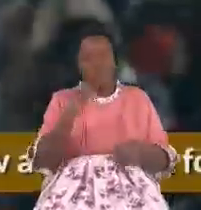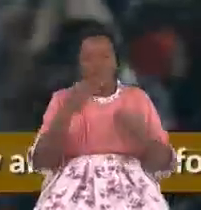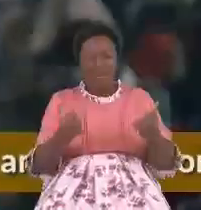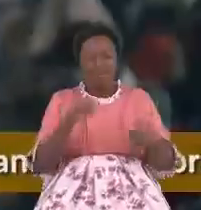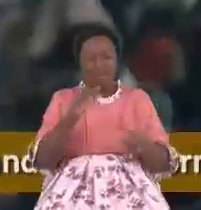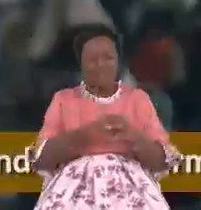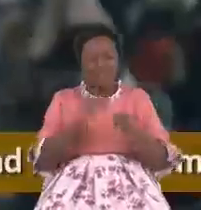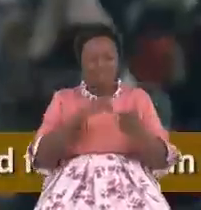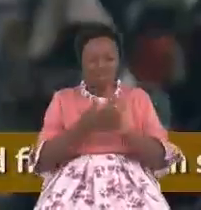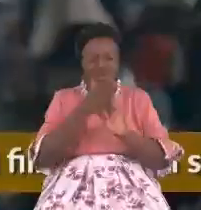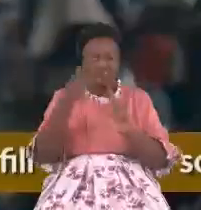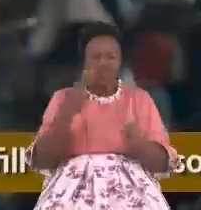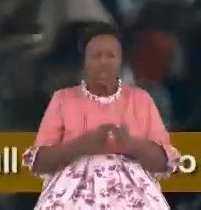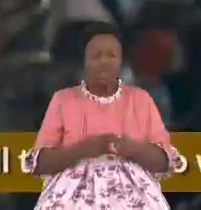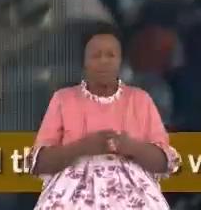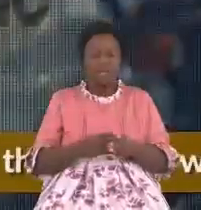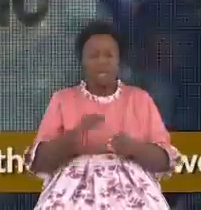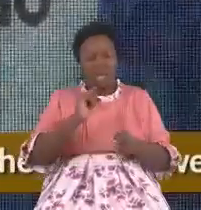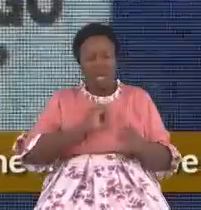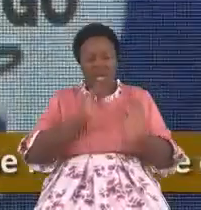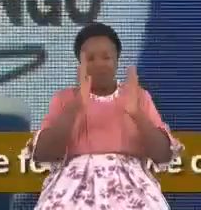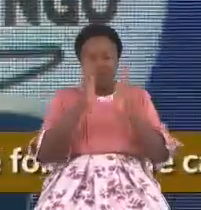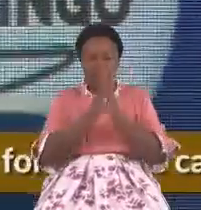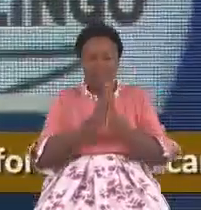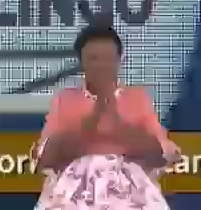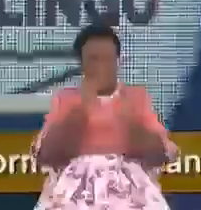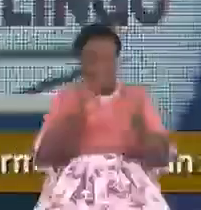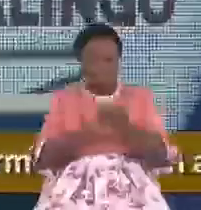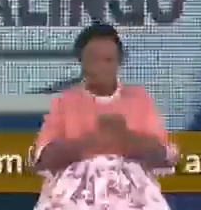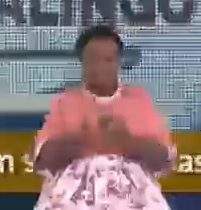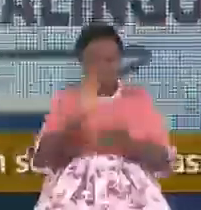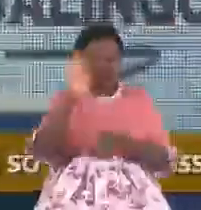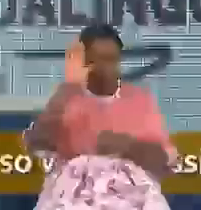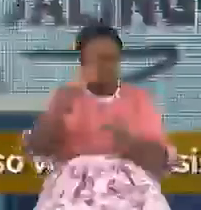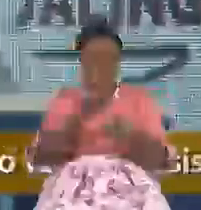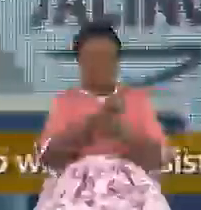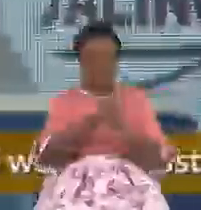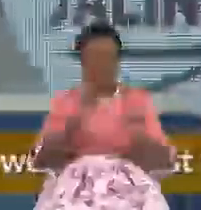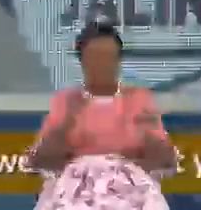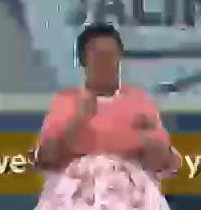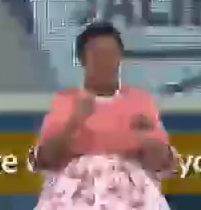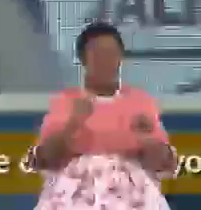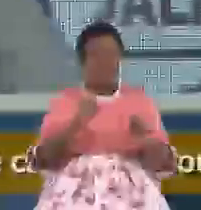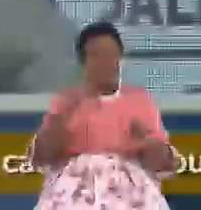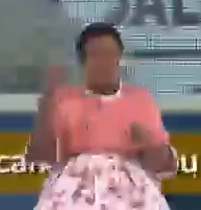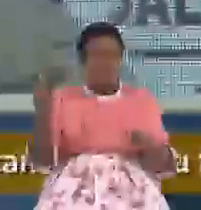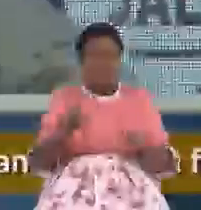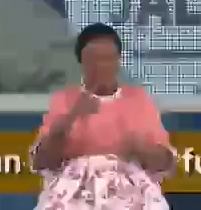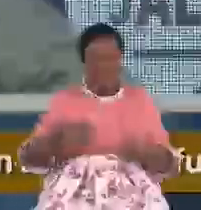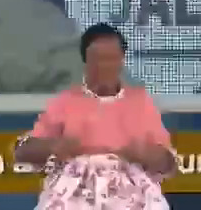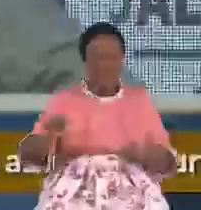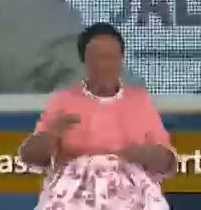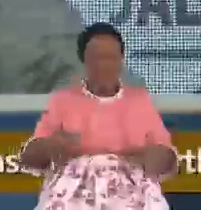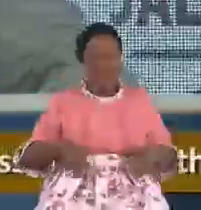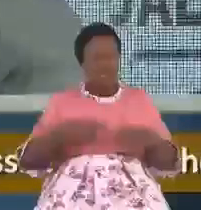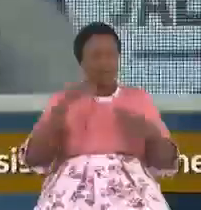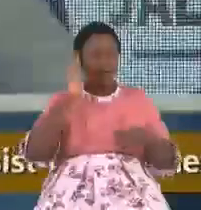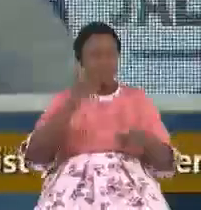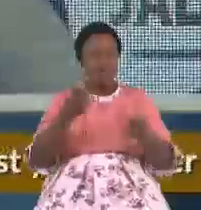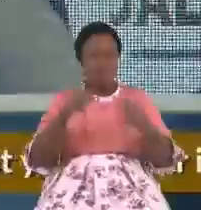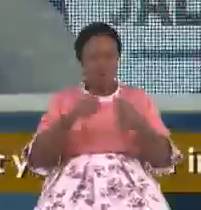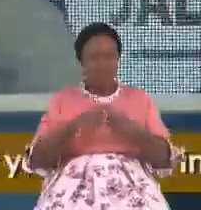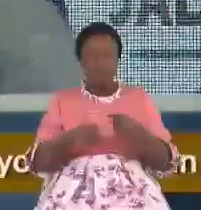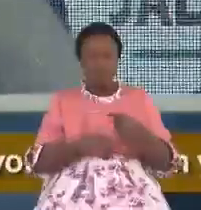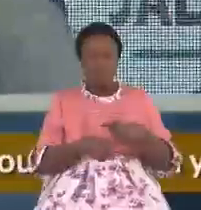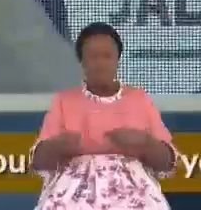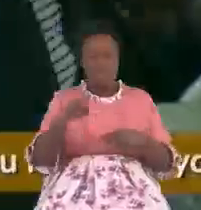name i pray that your salvation eternal life will come to them now